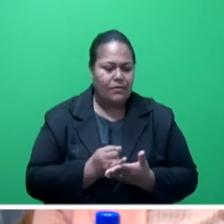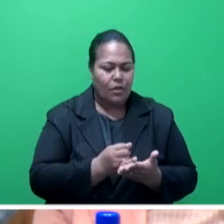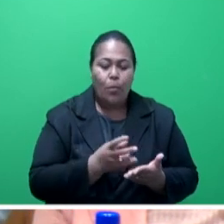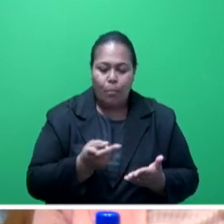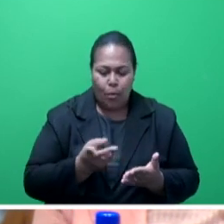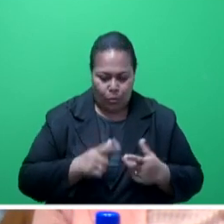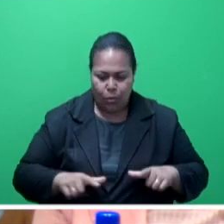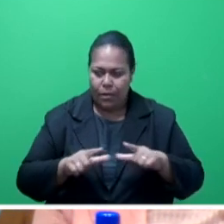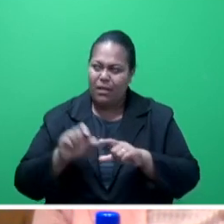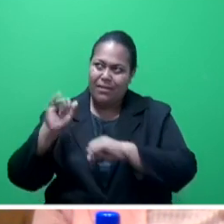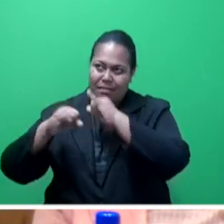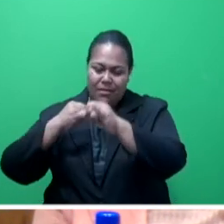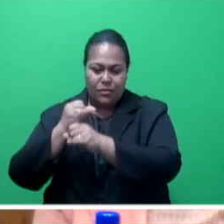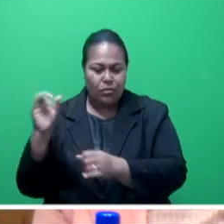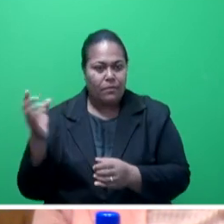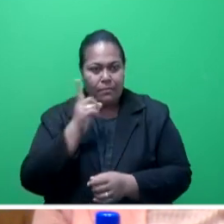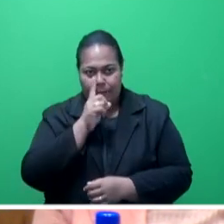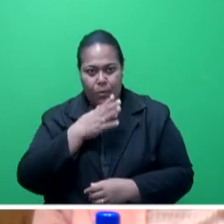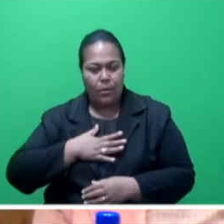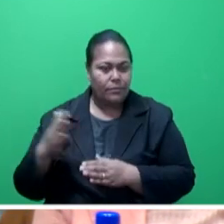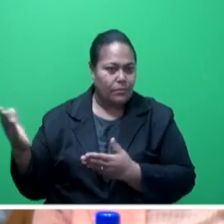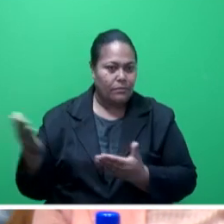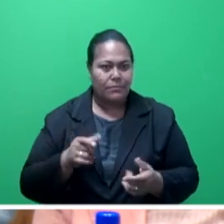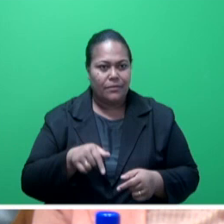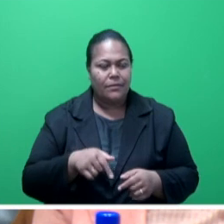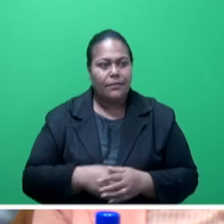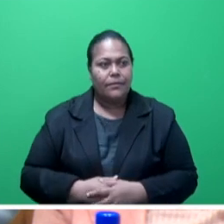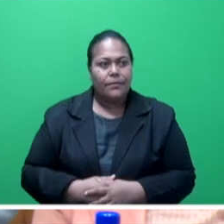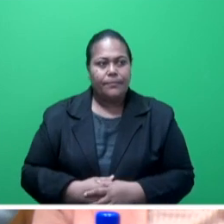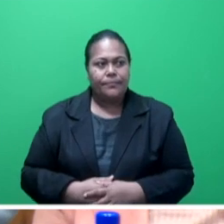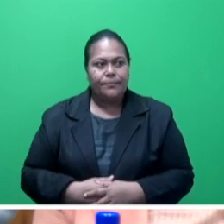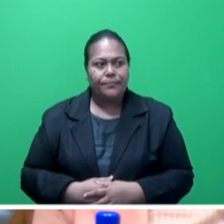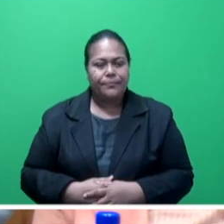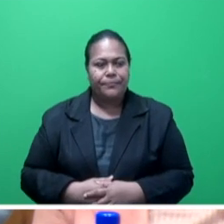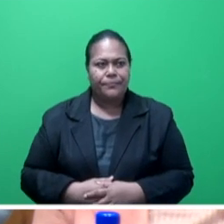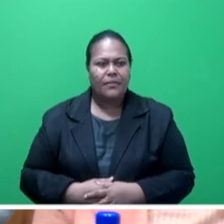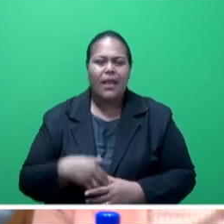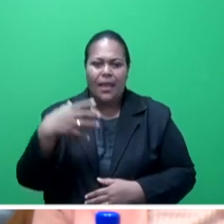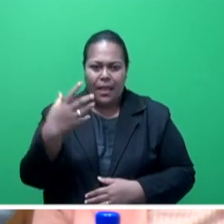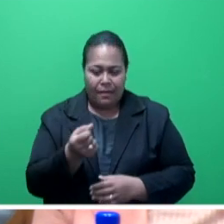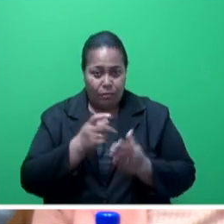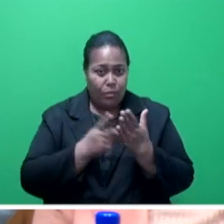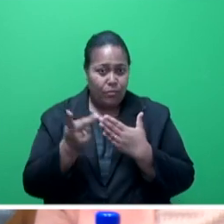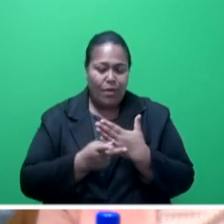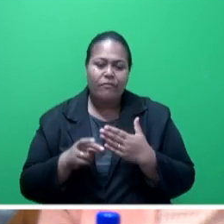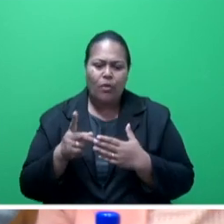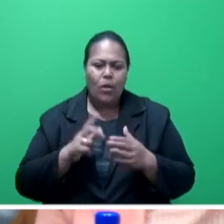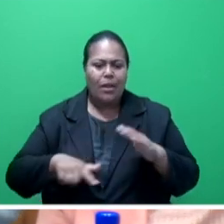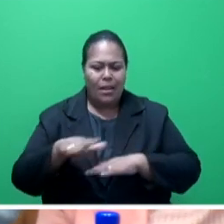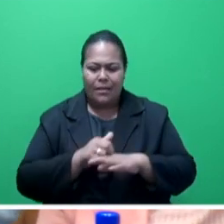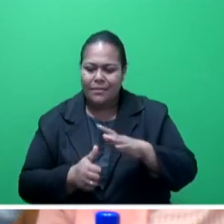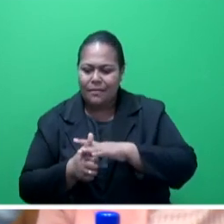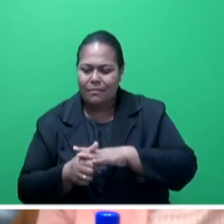foreign investors. The Land Bank is a land reform initiative to complement the TLTB in making land more accessible to people.